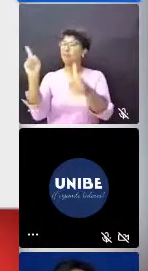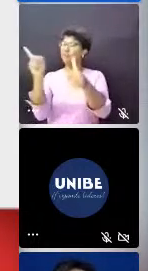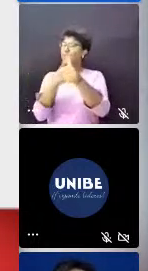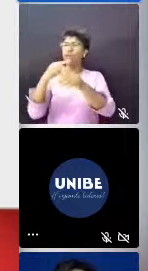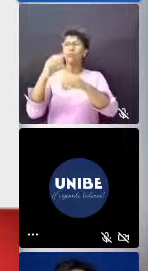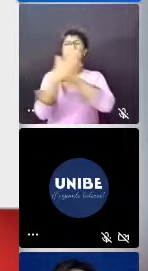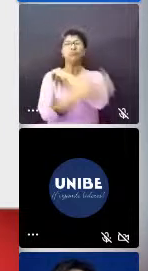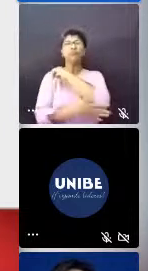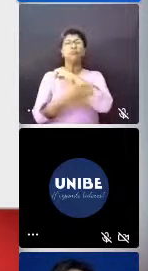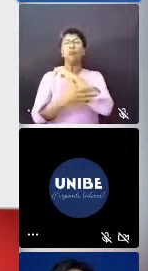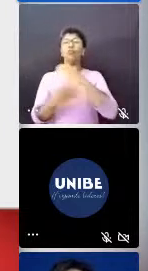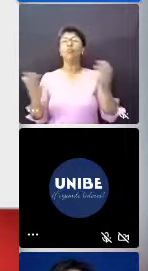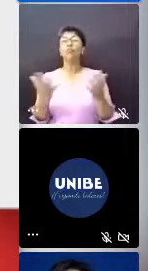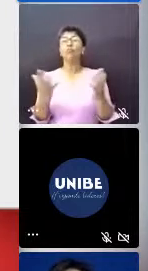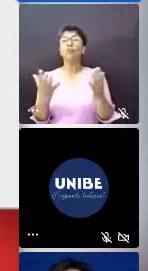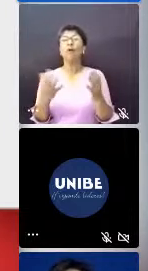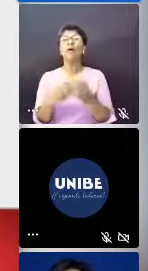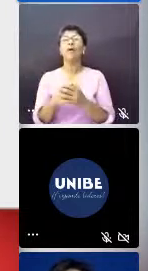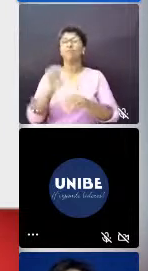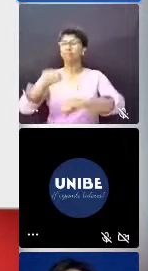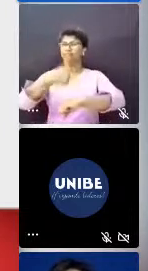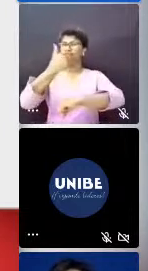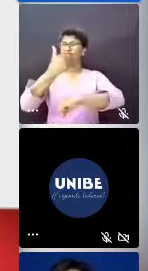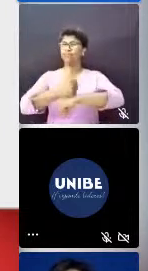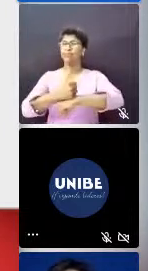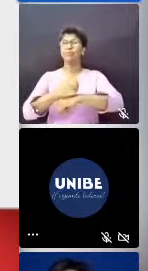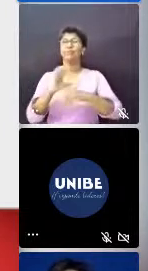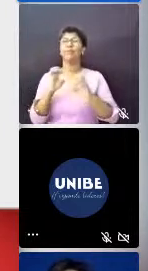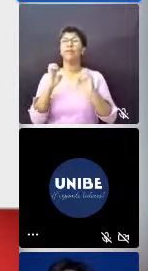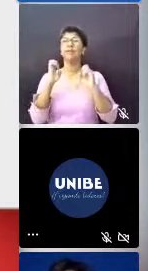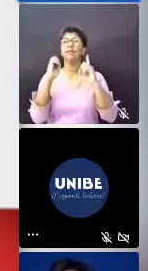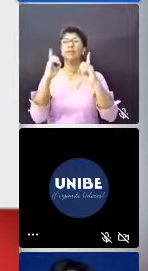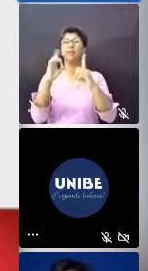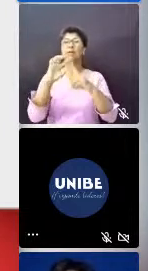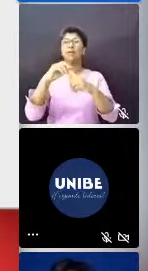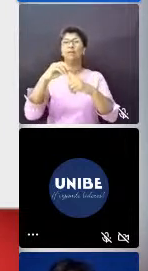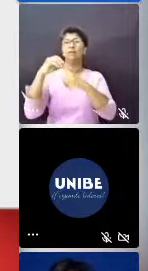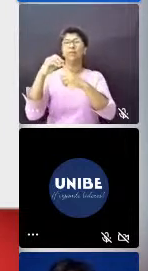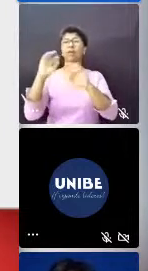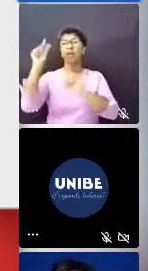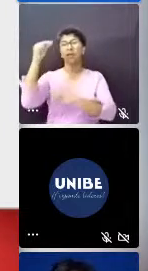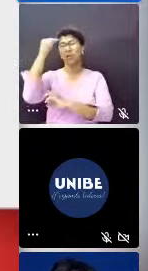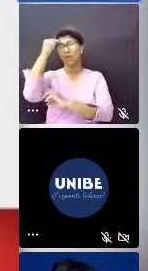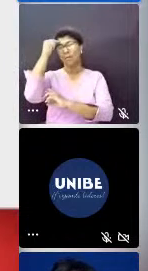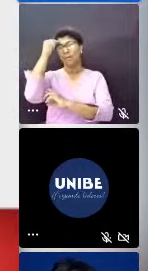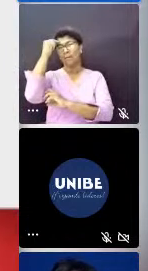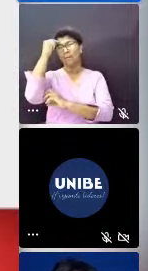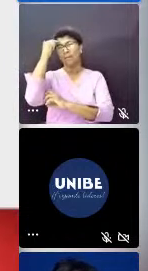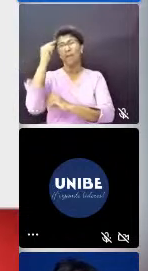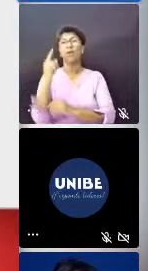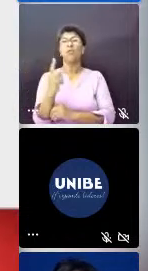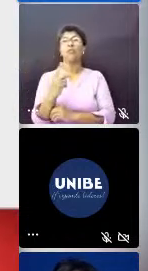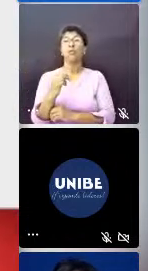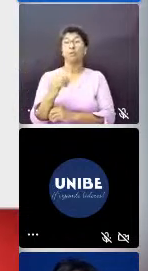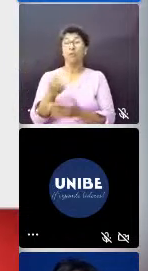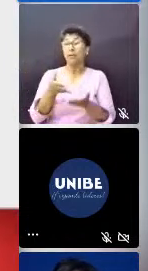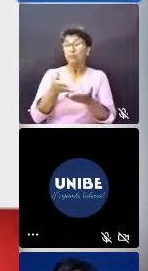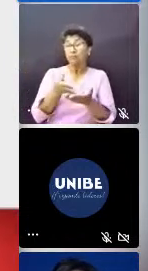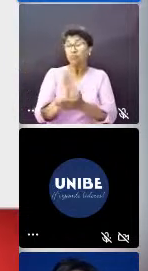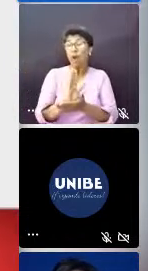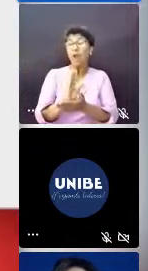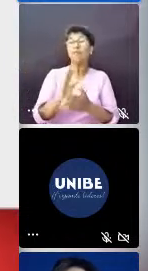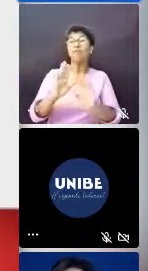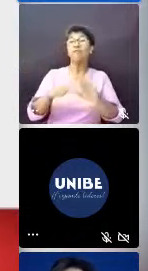countries that established a special position in government, the Ombudsman for Children's Rights, who